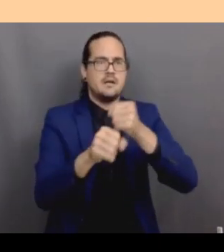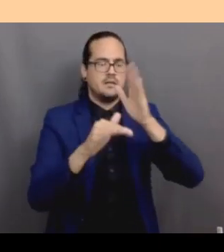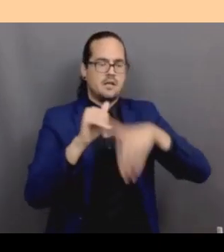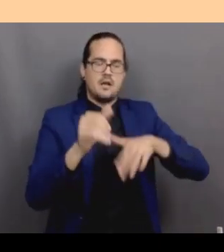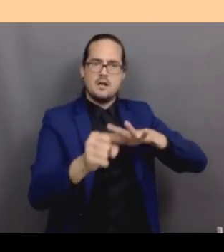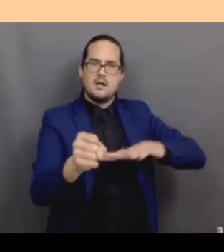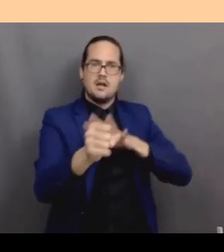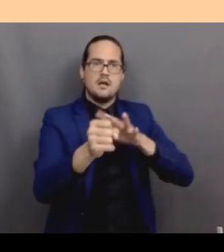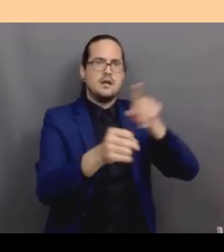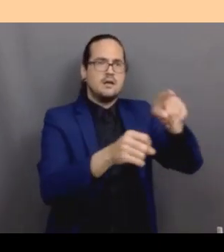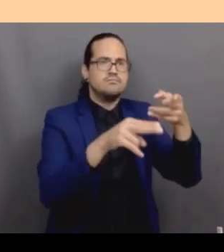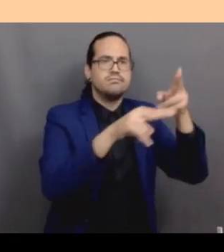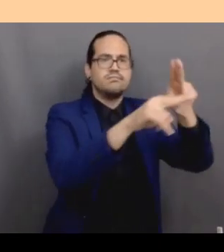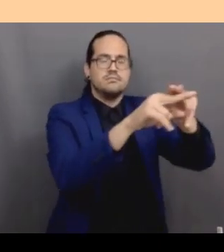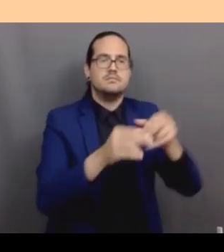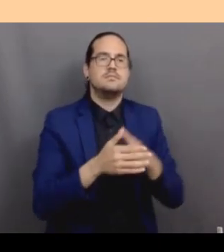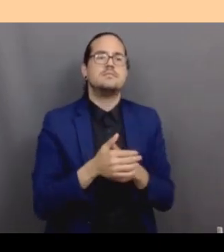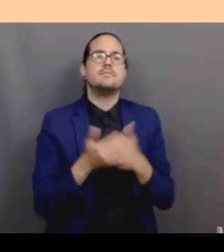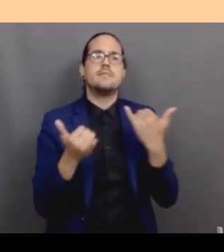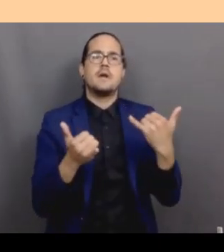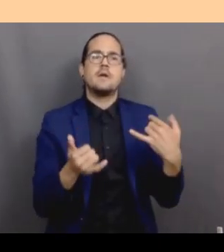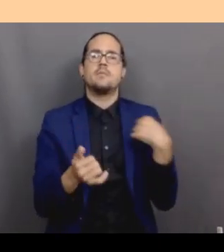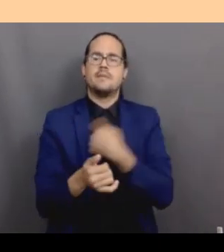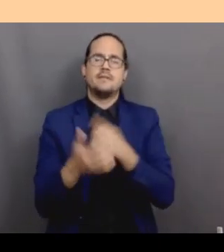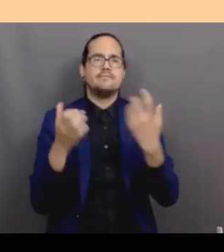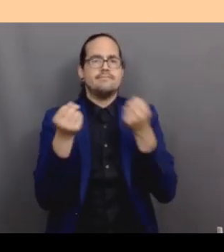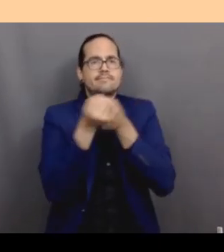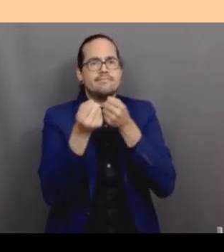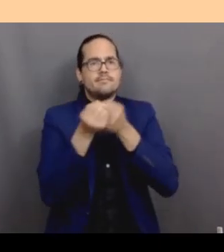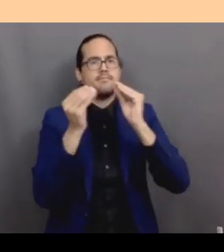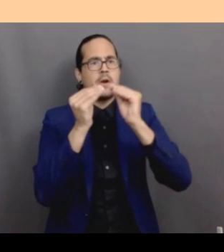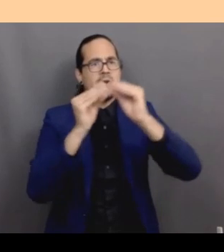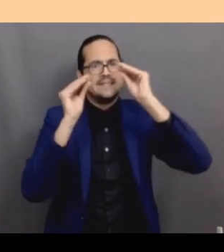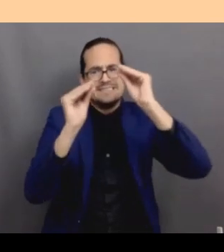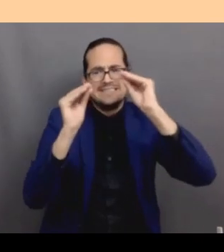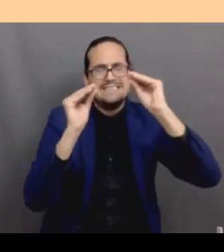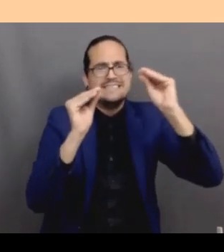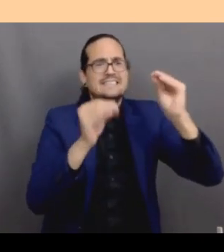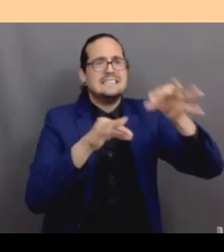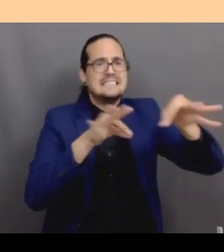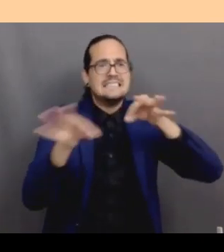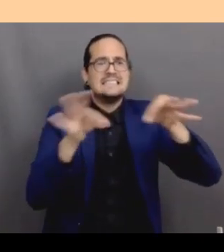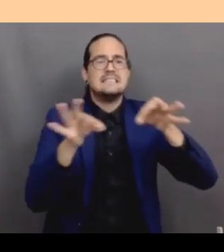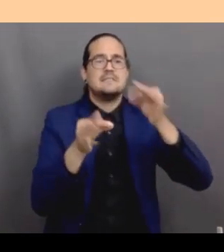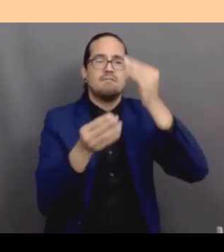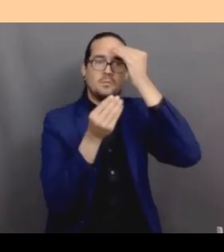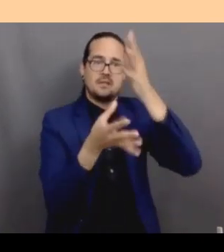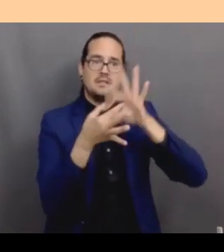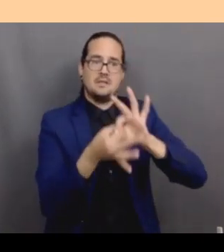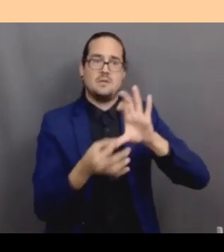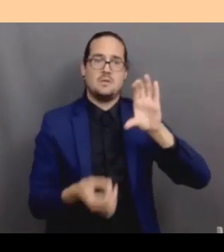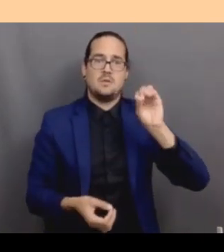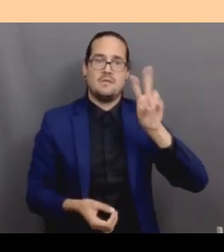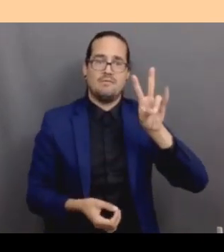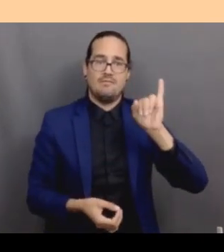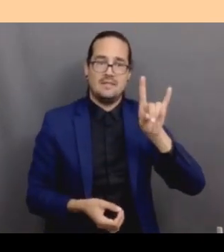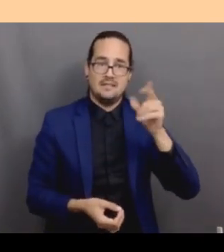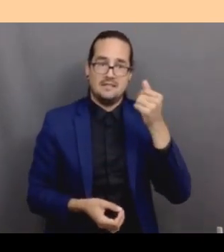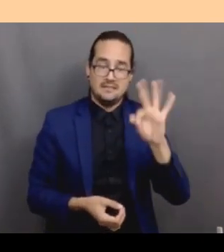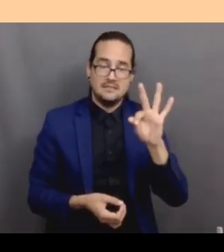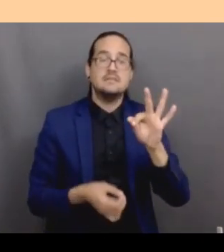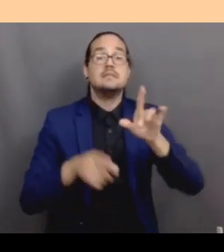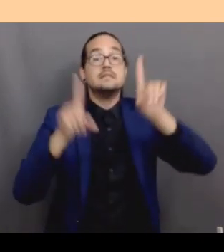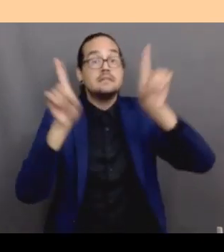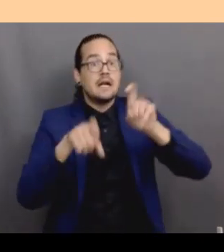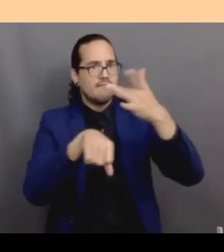they access the testing resources that we need. And most importantly, is providing the social supports and resources so when and if they